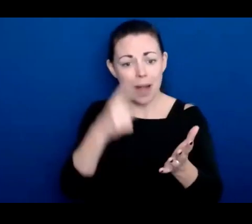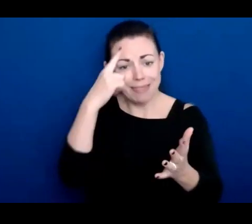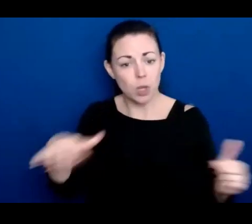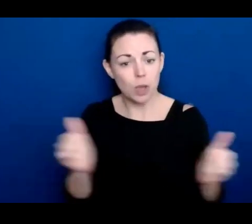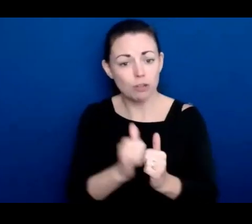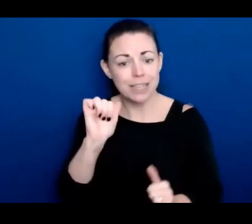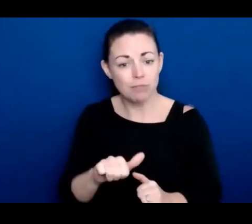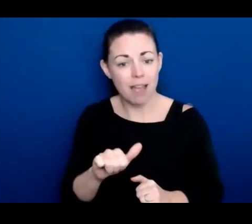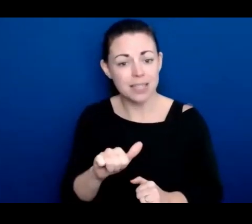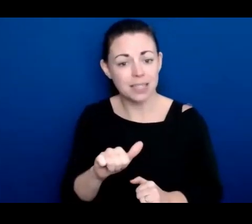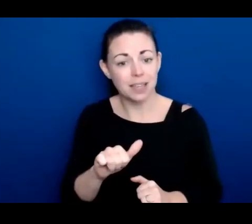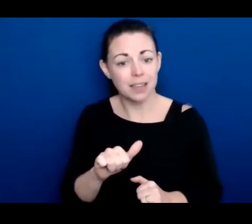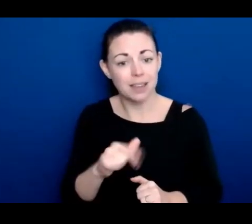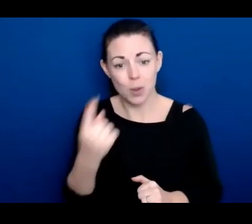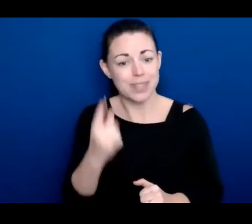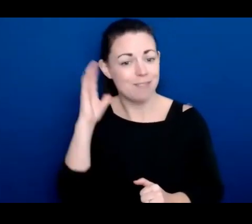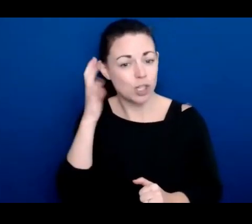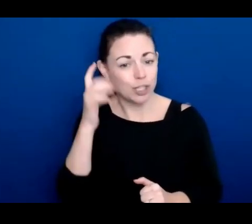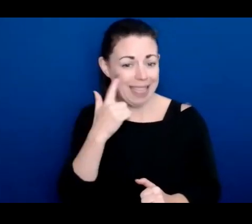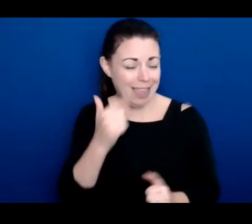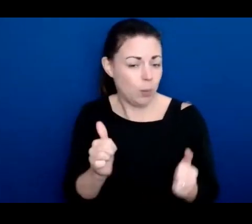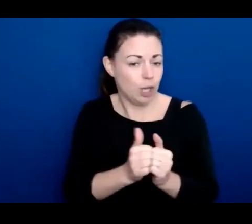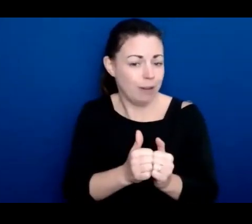well, being an audiologist himself.